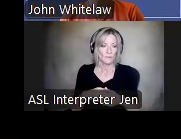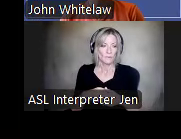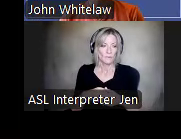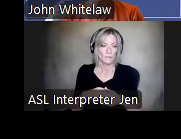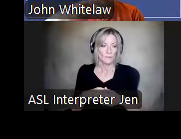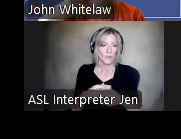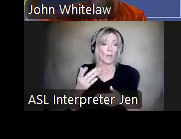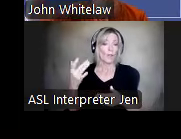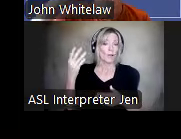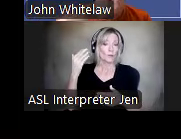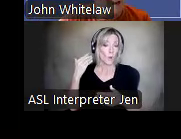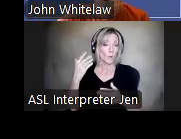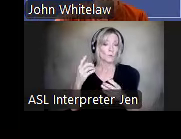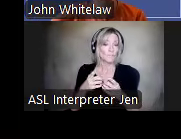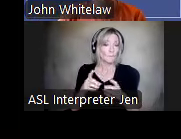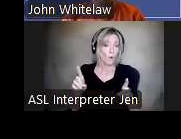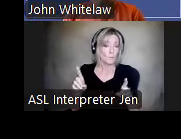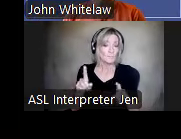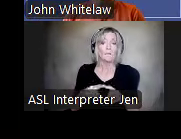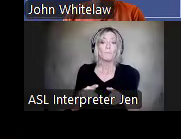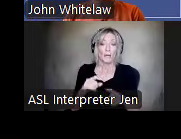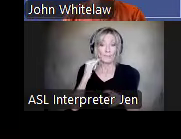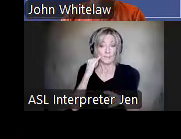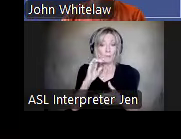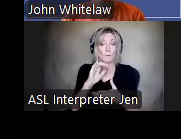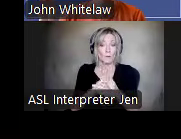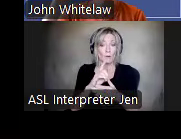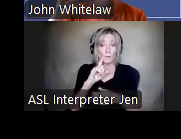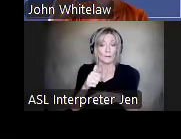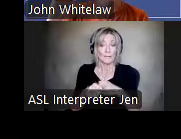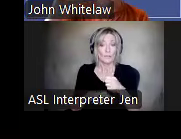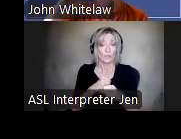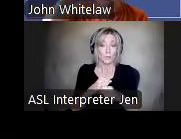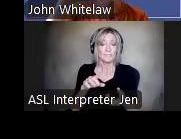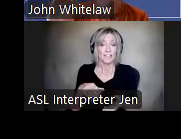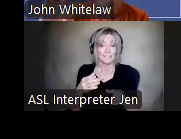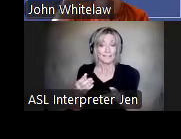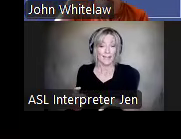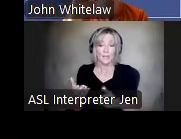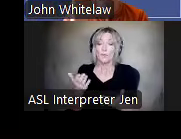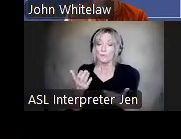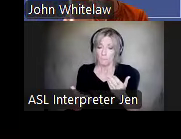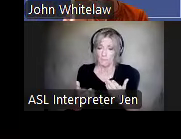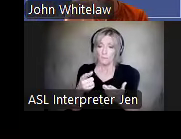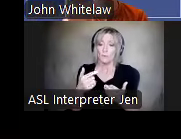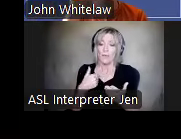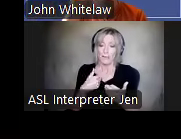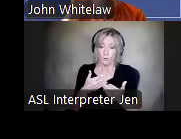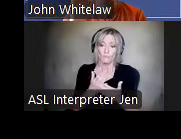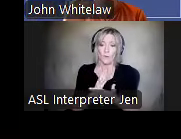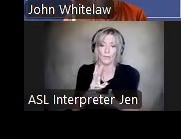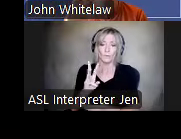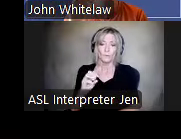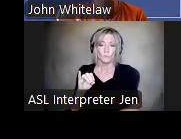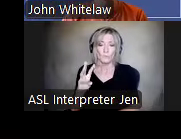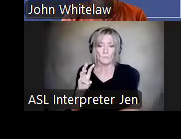divorced spouse, but to whom you were married for 10 years, dies. You may be entitled to widow's benefits on